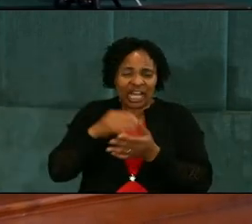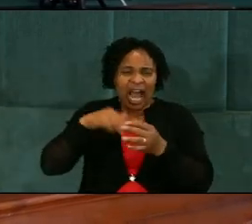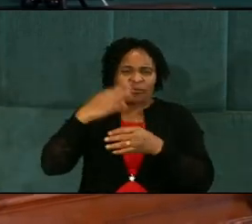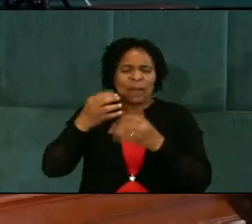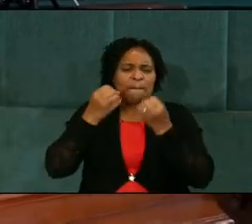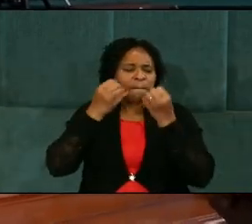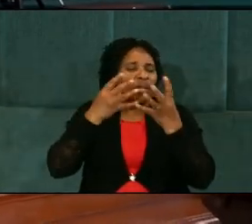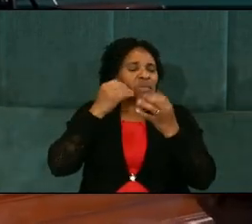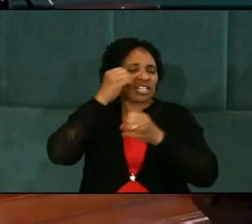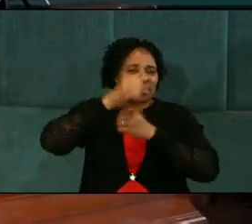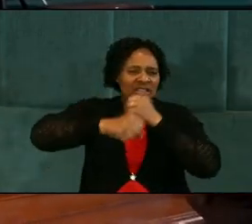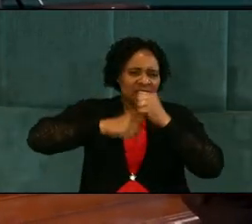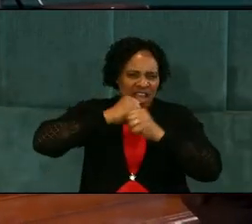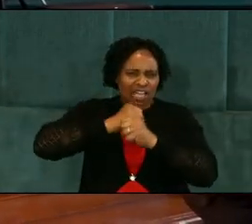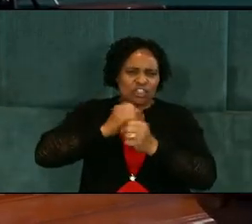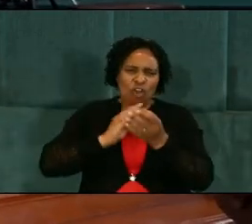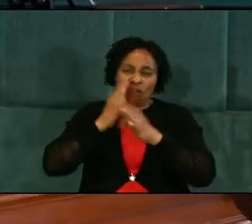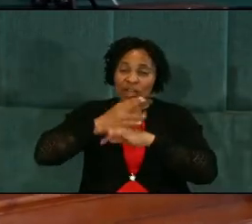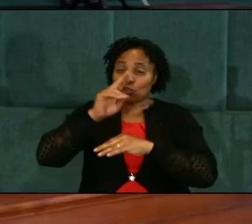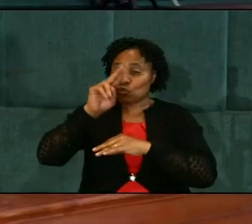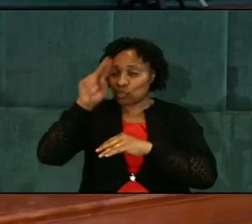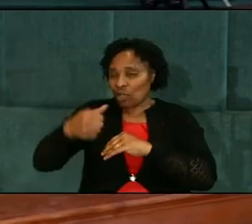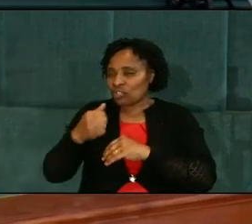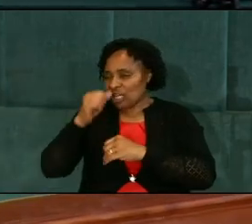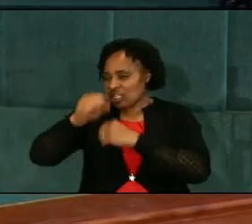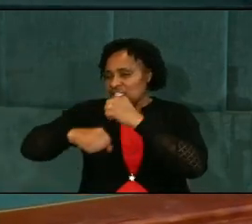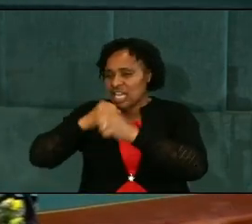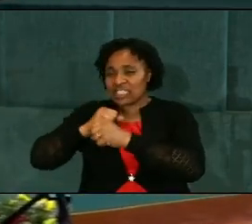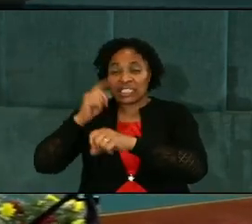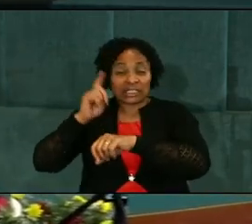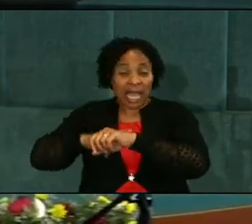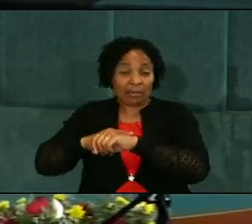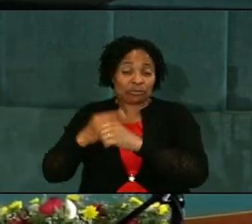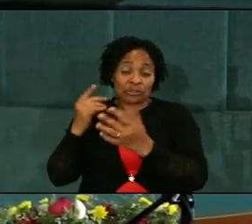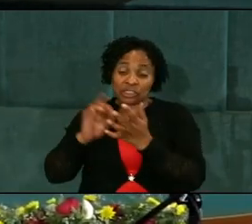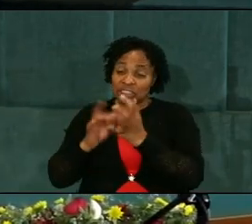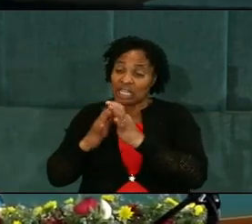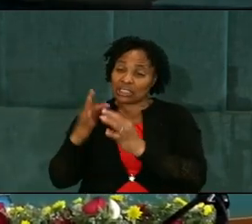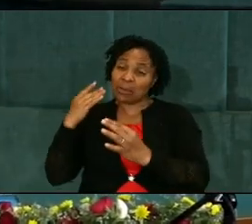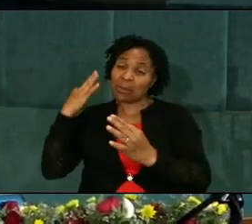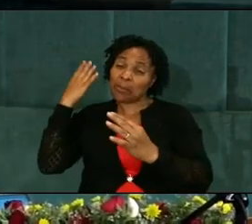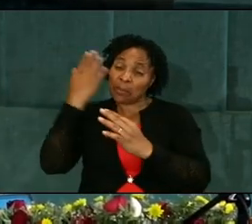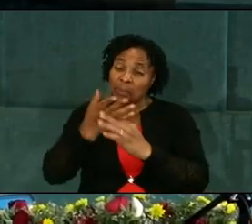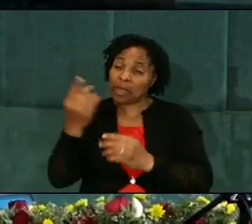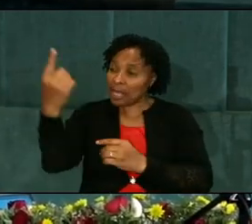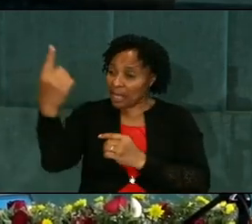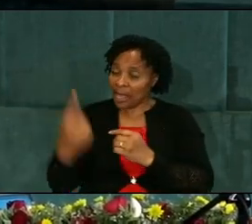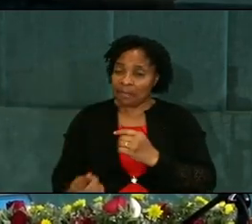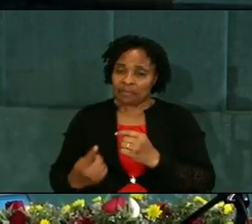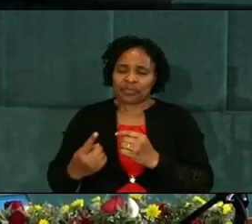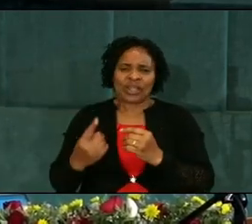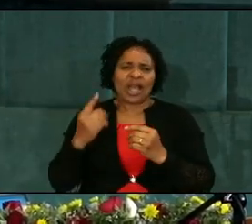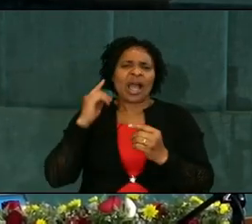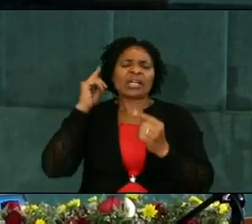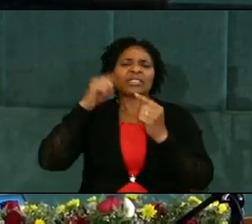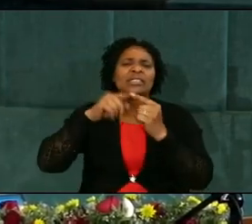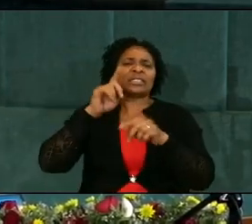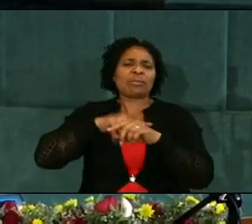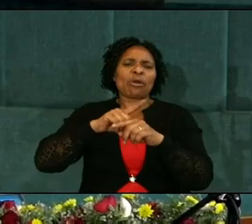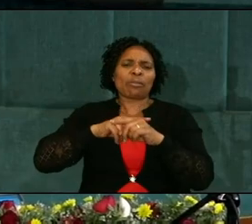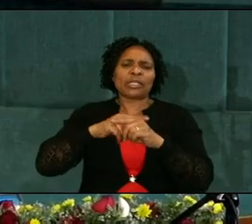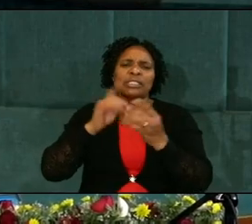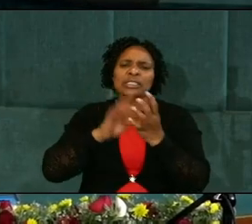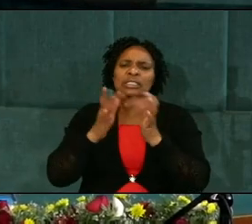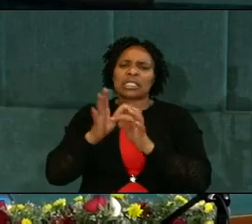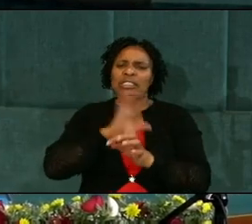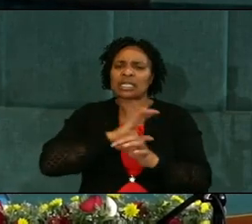many years, over 2,000 years since Christ came here and started, how is it that at the moment when Christ is coming, when the